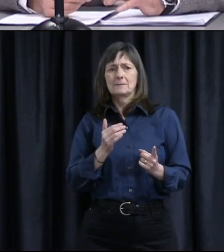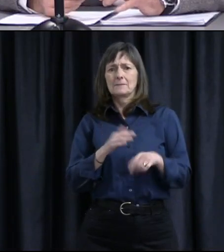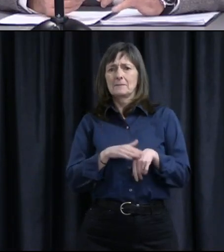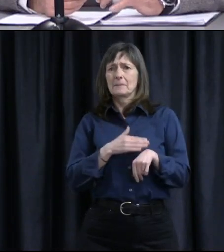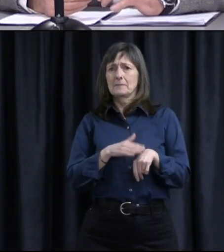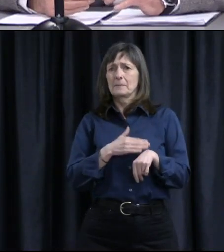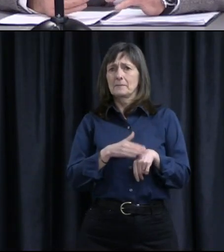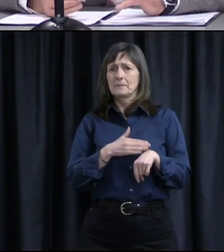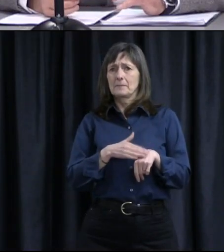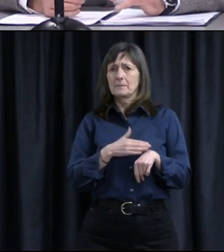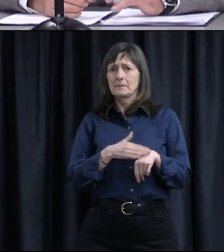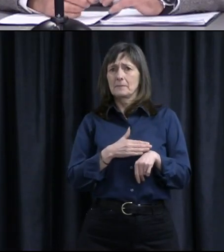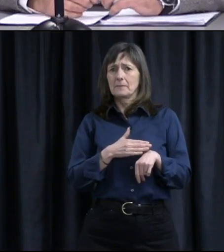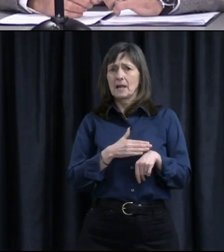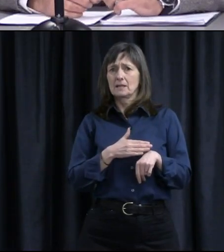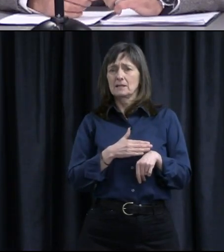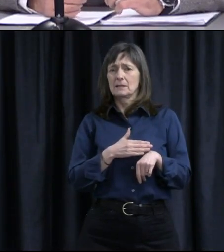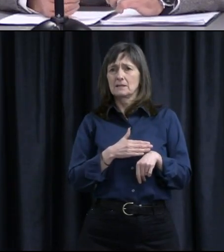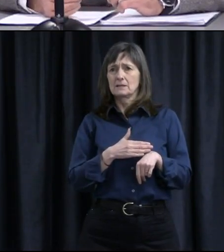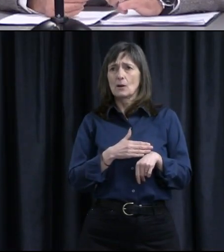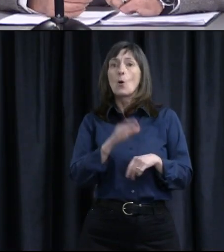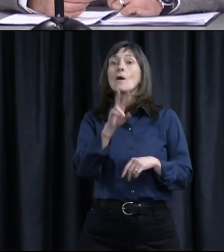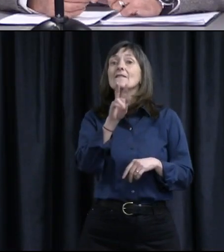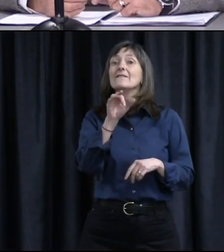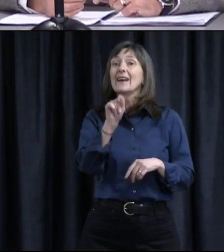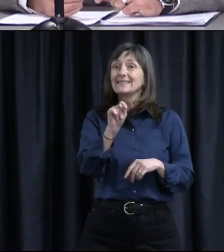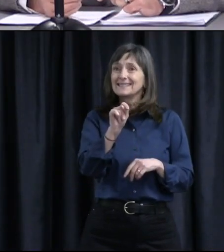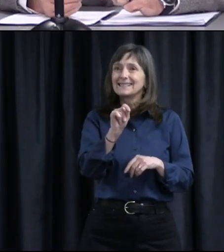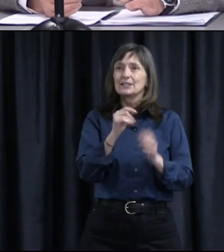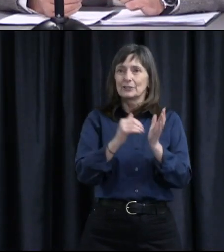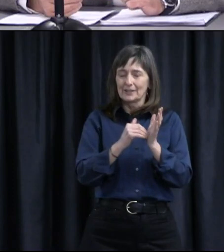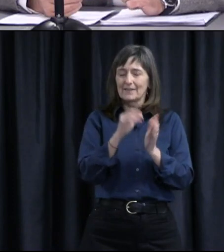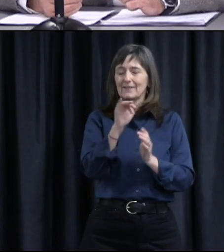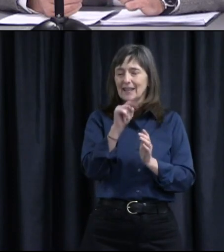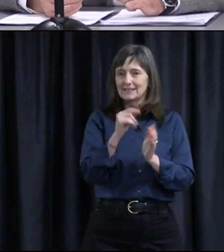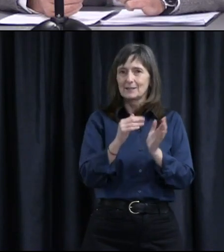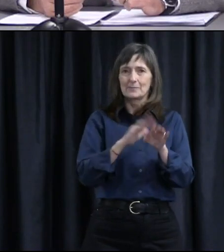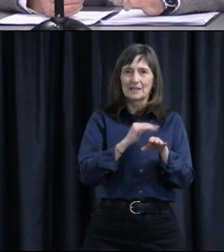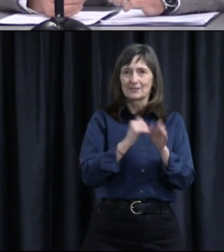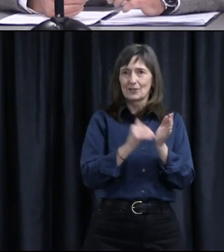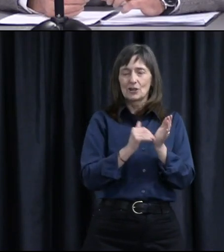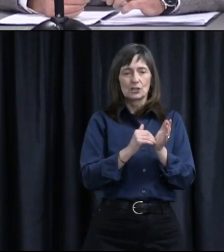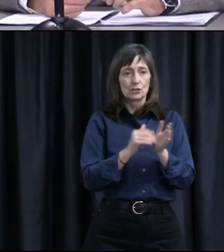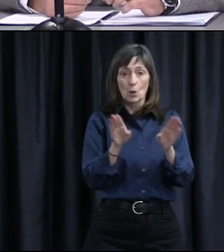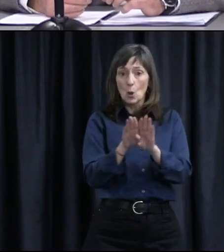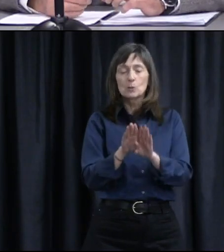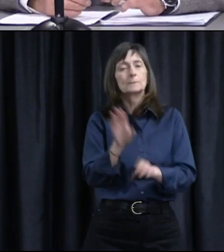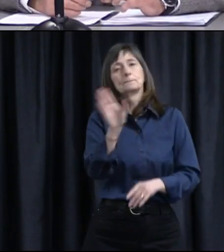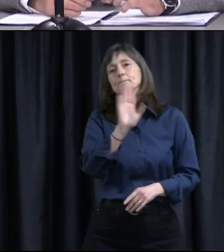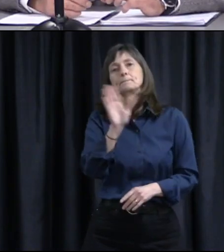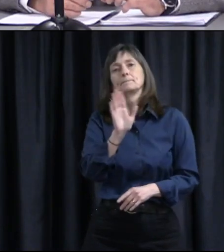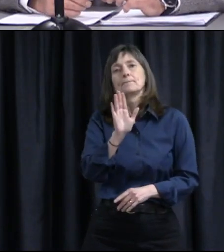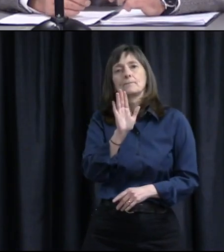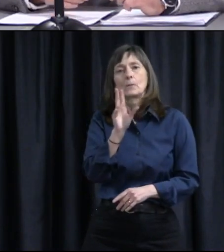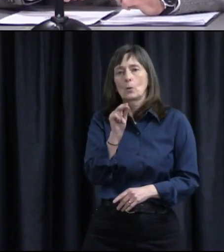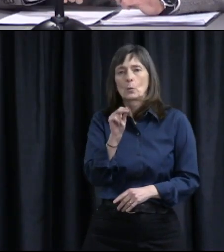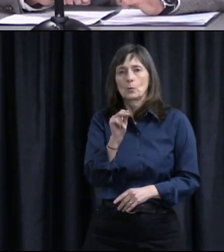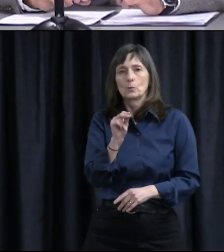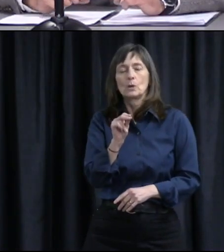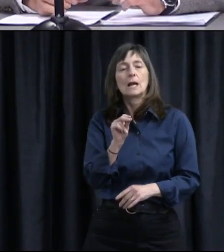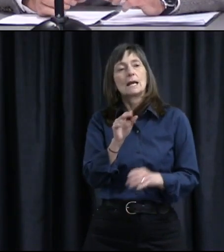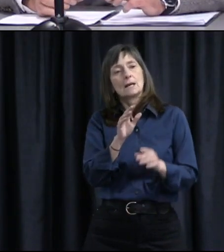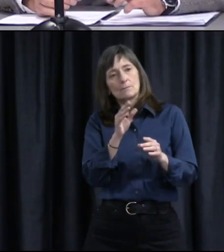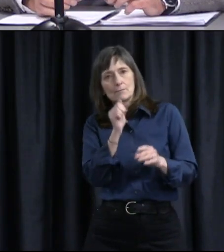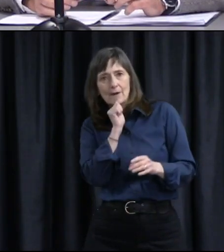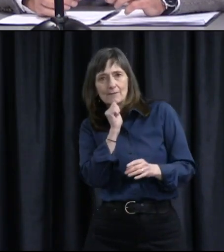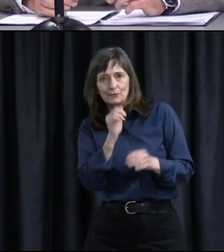somehow have been shut down. That is not the case. These are private, independent individuals who make their own decisions as to